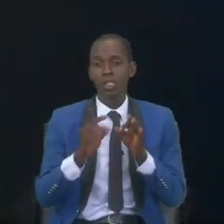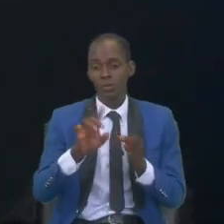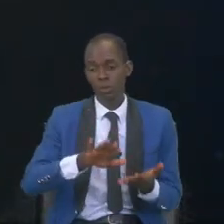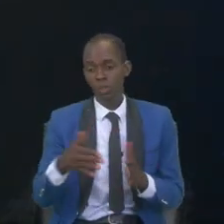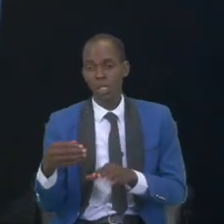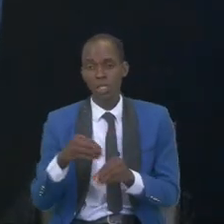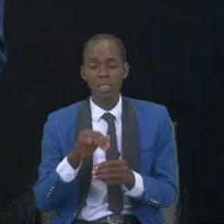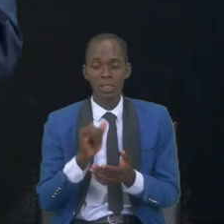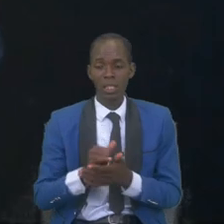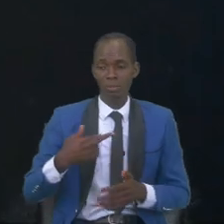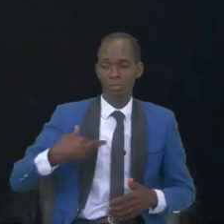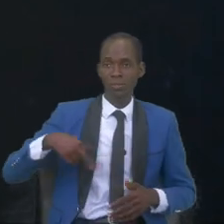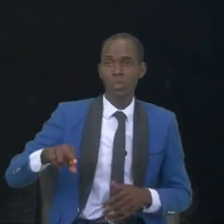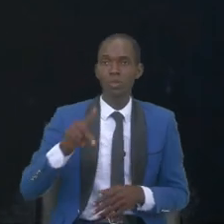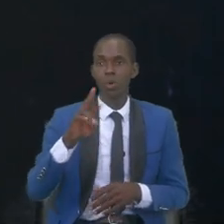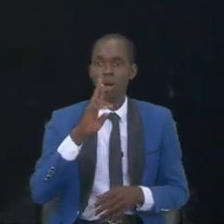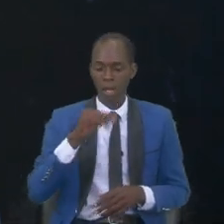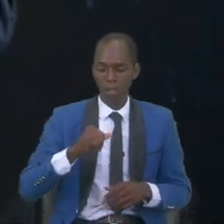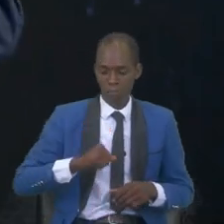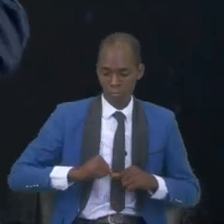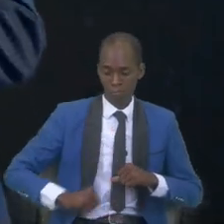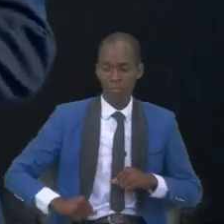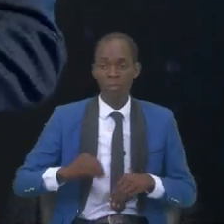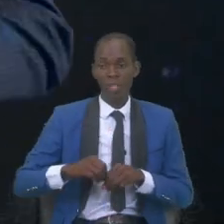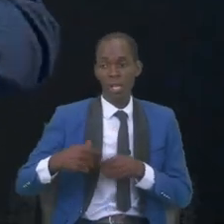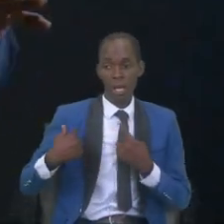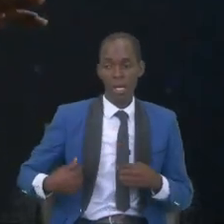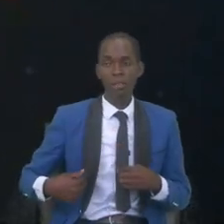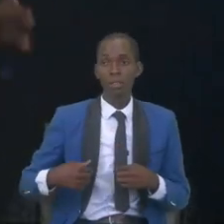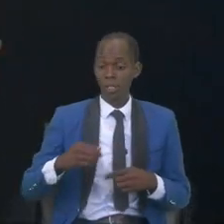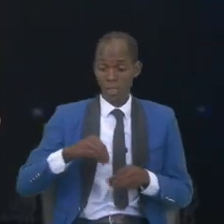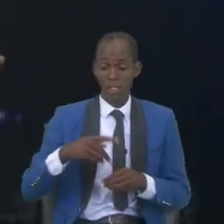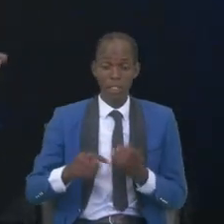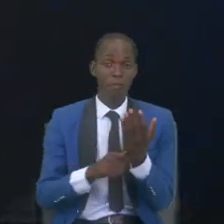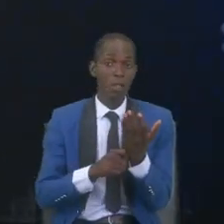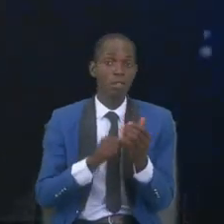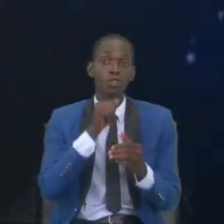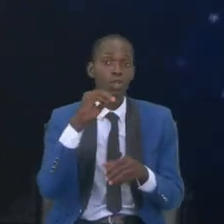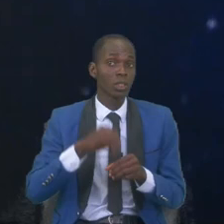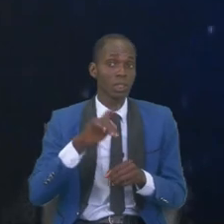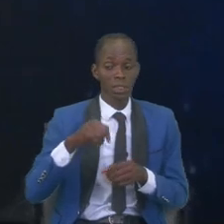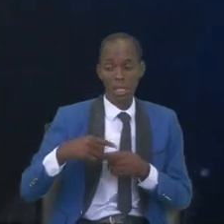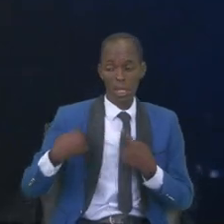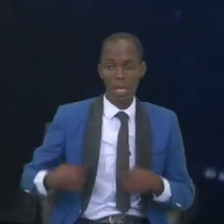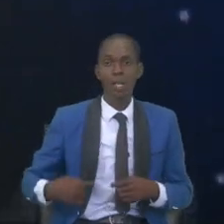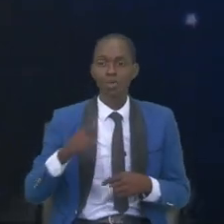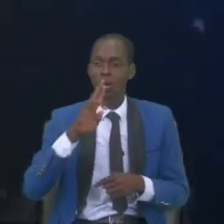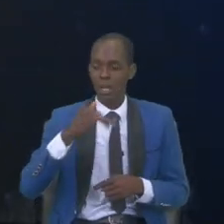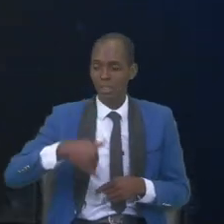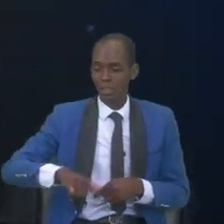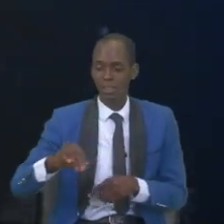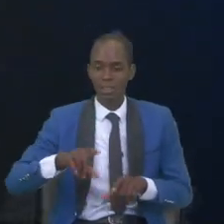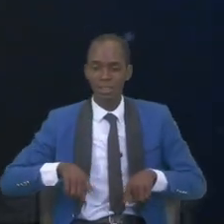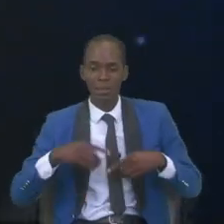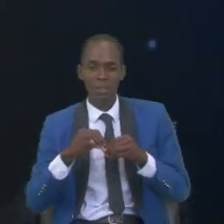are circumcised in the flesh, you are not circumcised in the heart. If you died in that condition, you are still living in sin, although you say you are going to